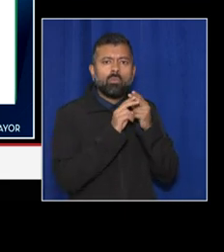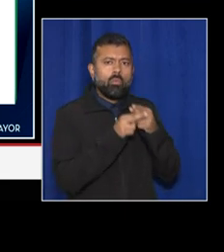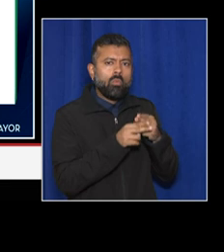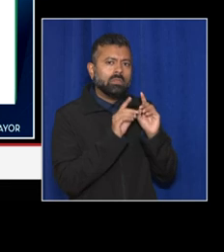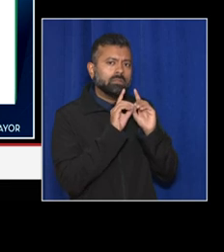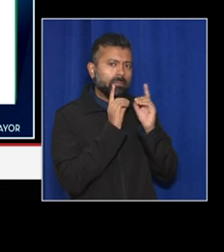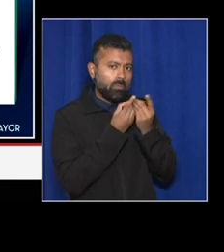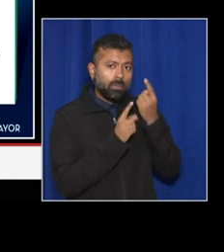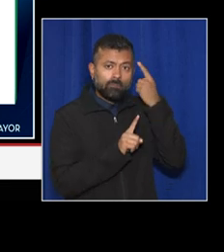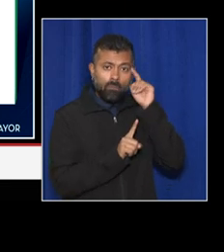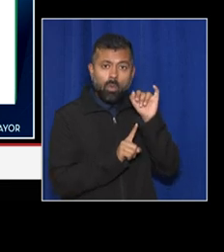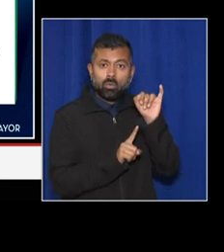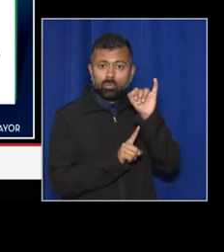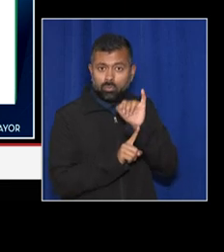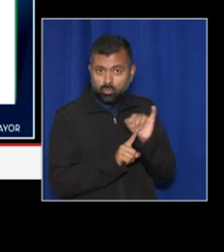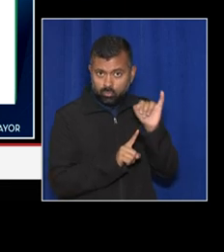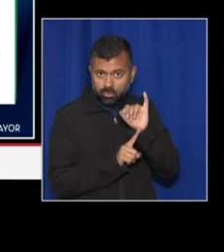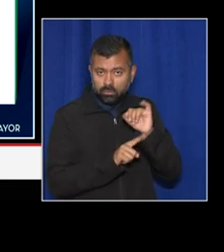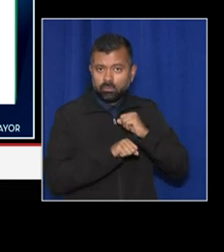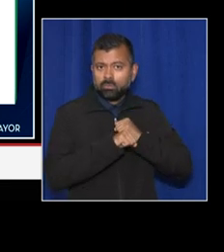number